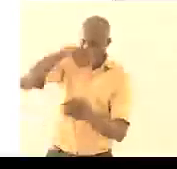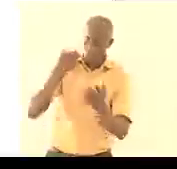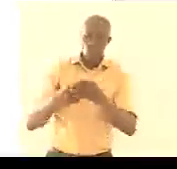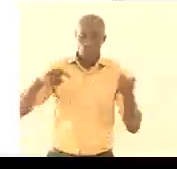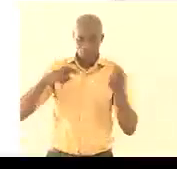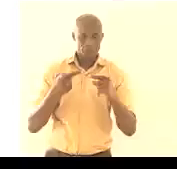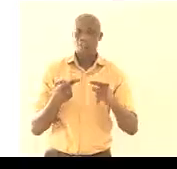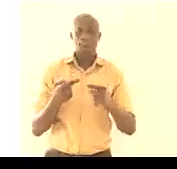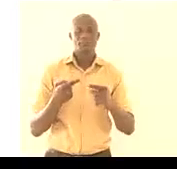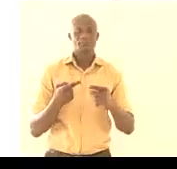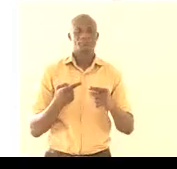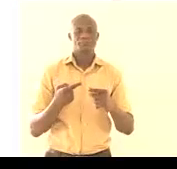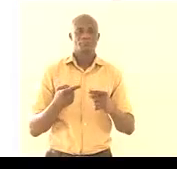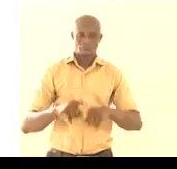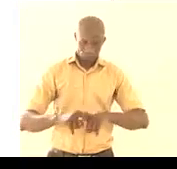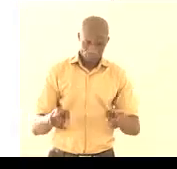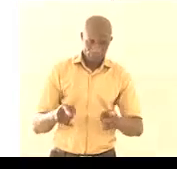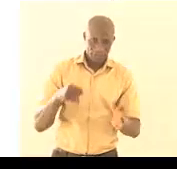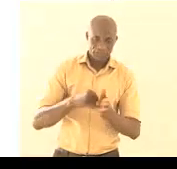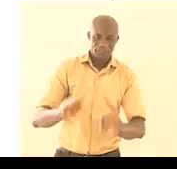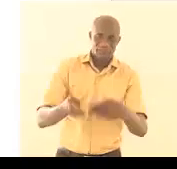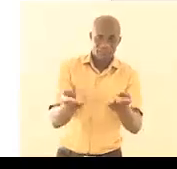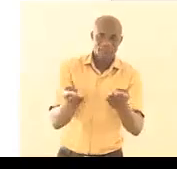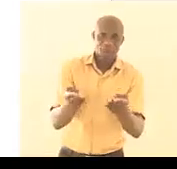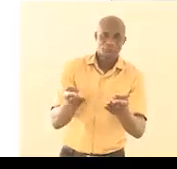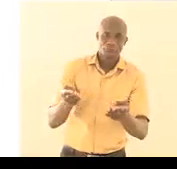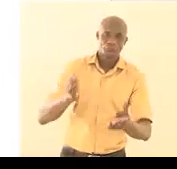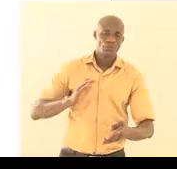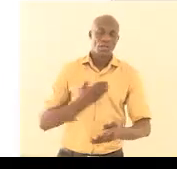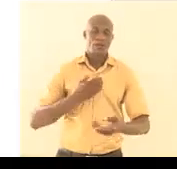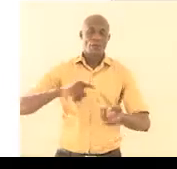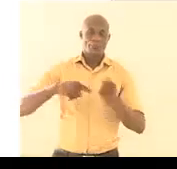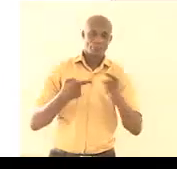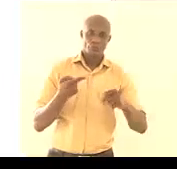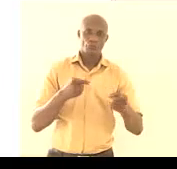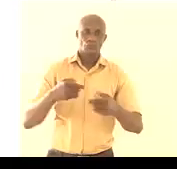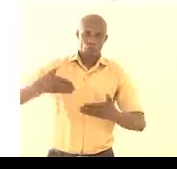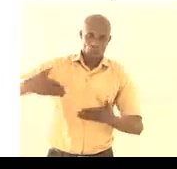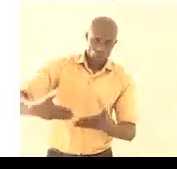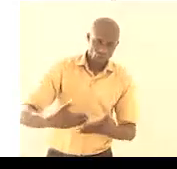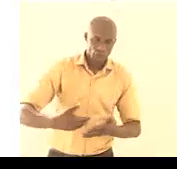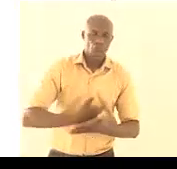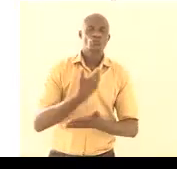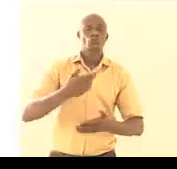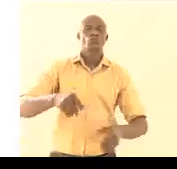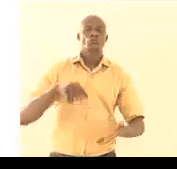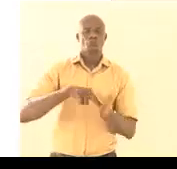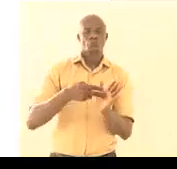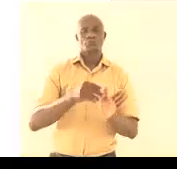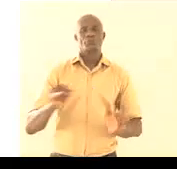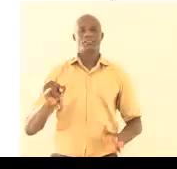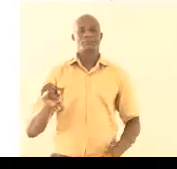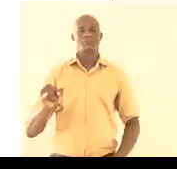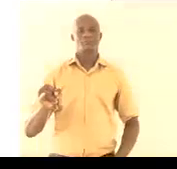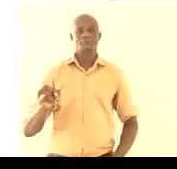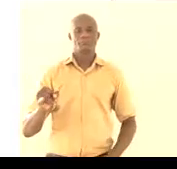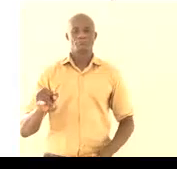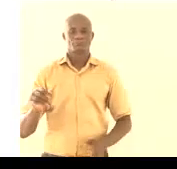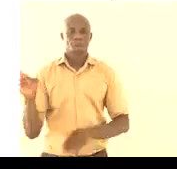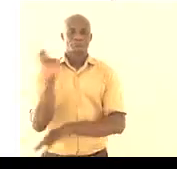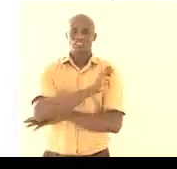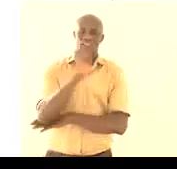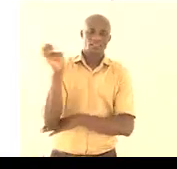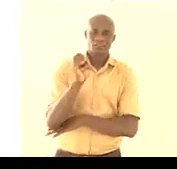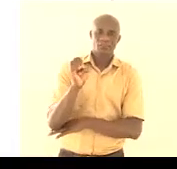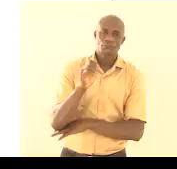pains. It often does not. But it gives our pains what? Meaning. New meaning.